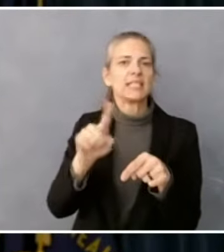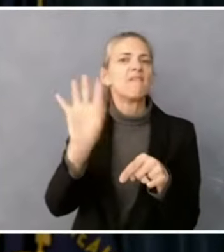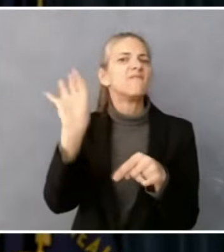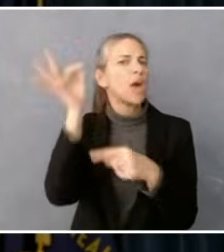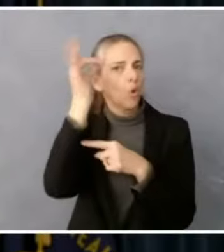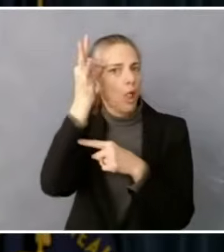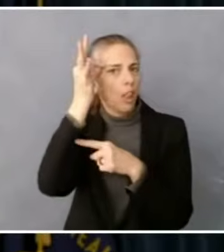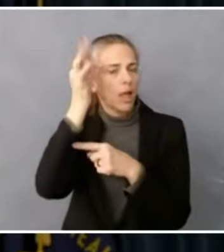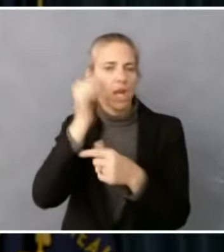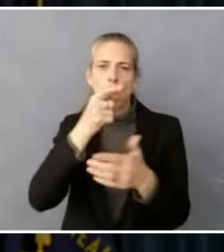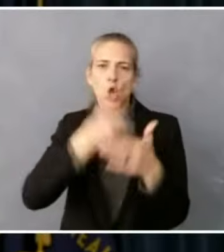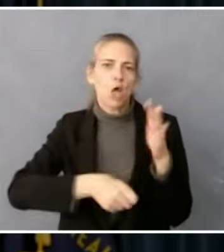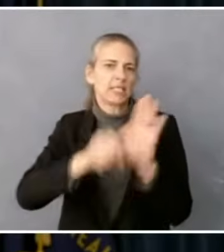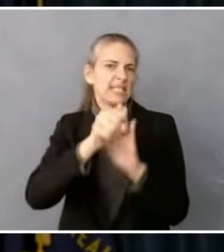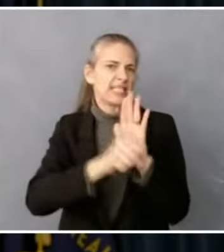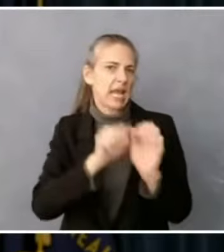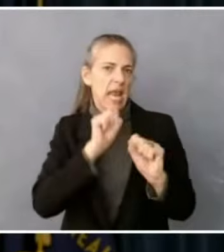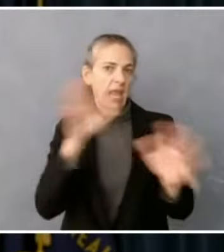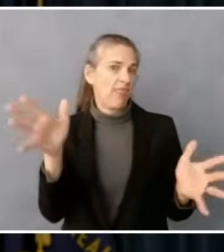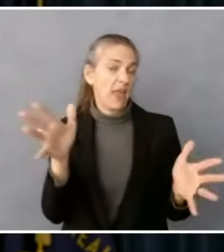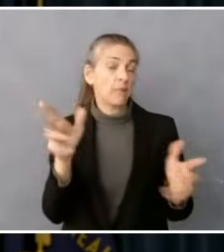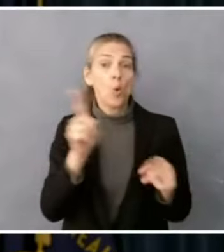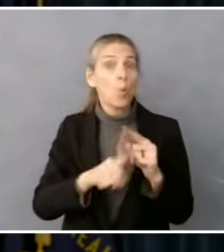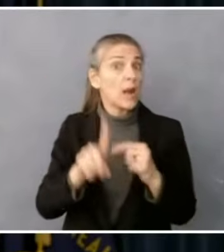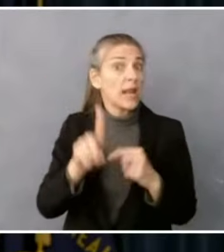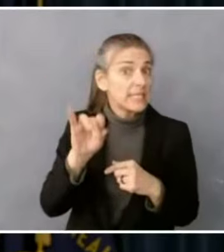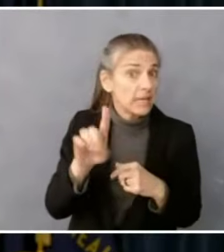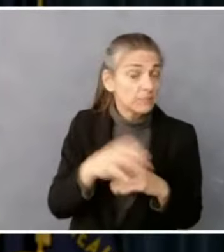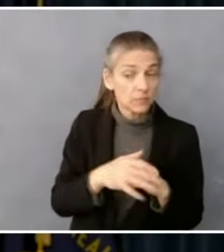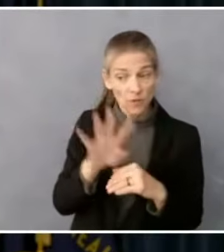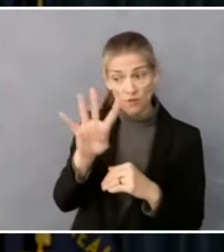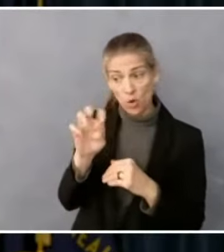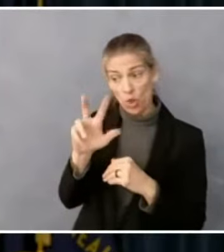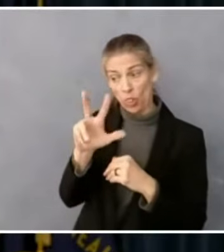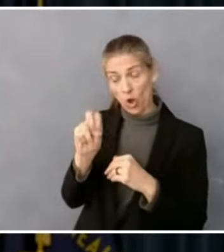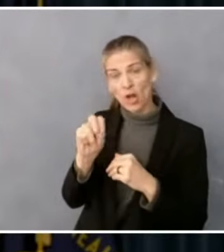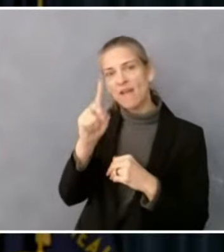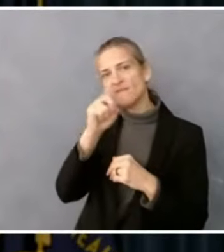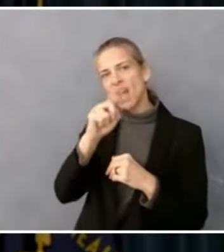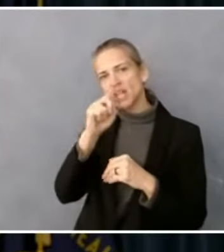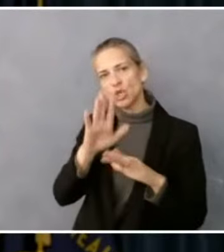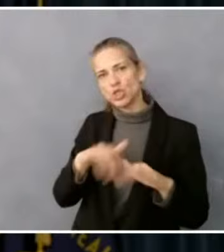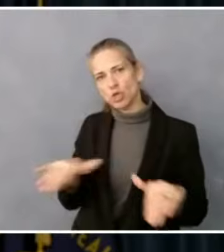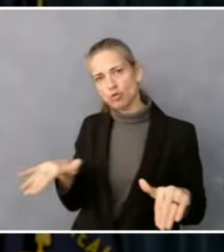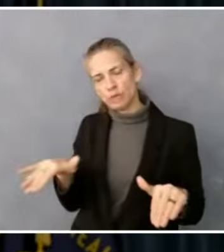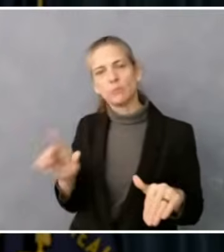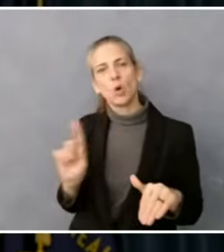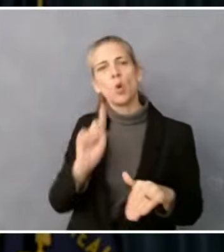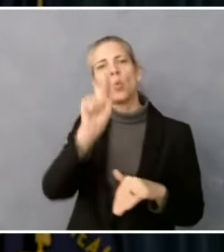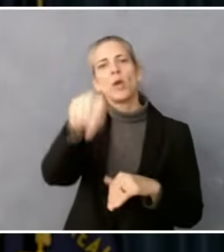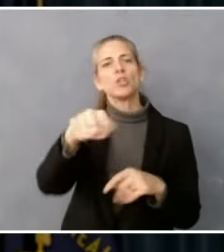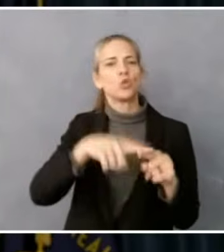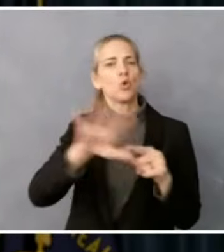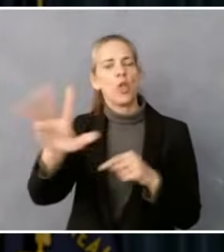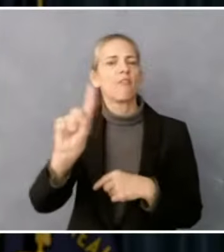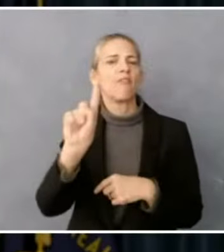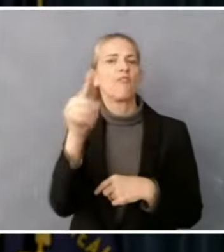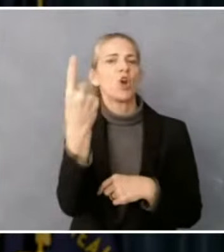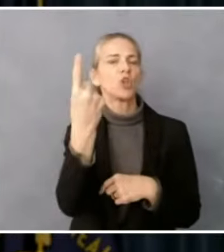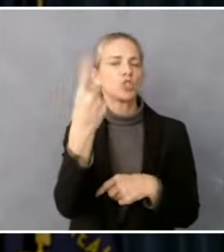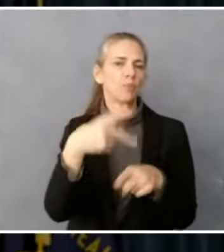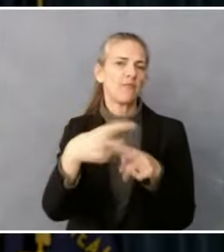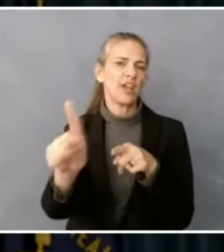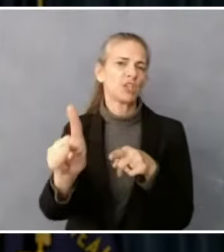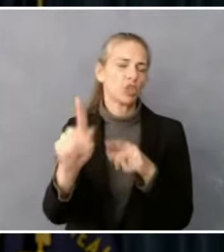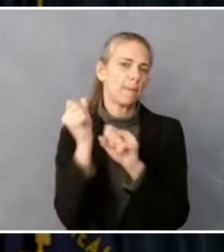cost the state at all. And what did it do? 430 foster kids got to see what's probably their first professional